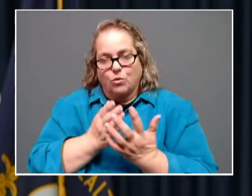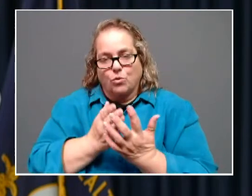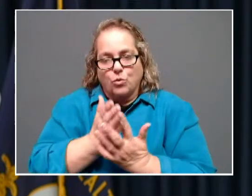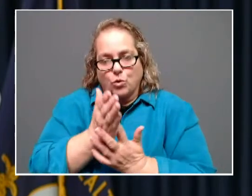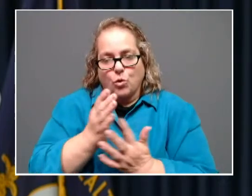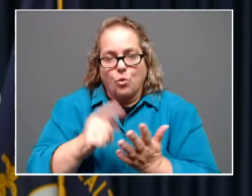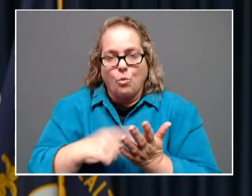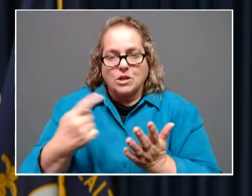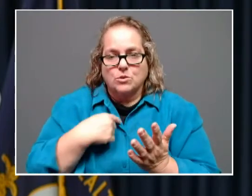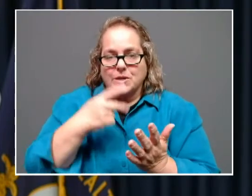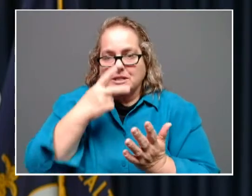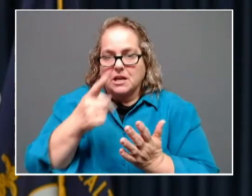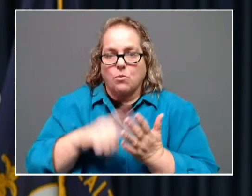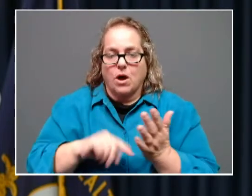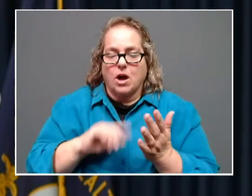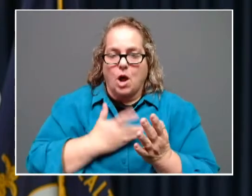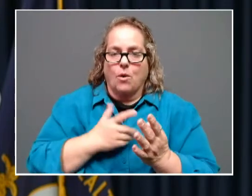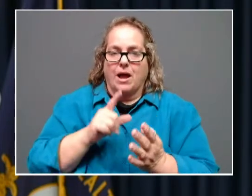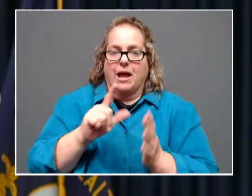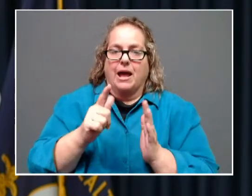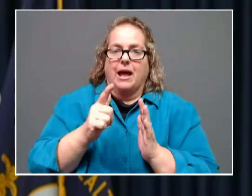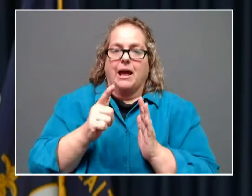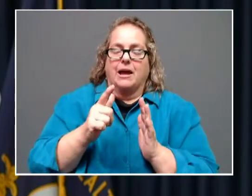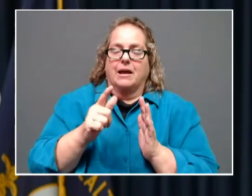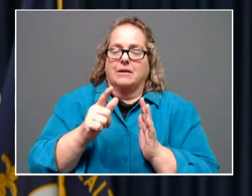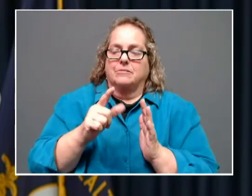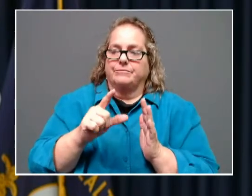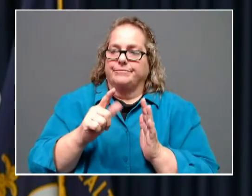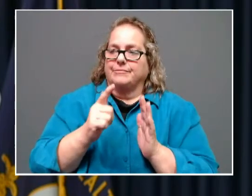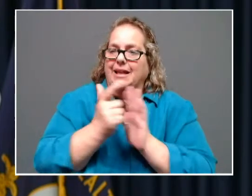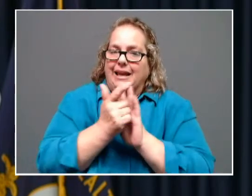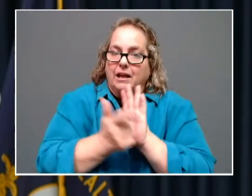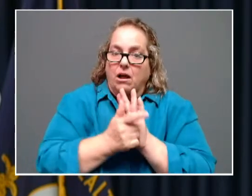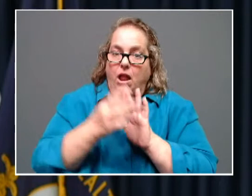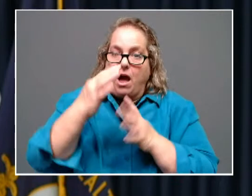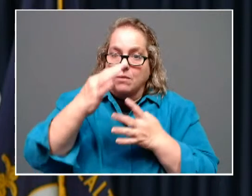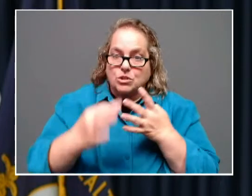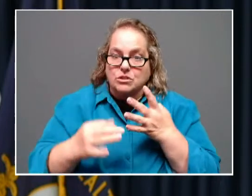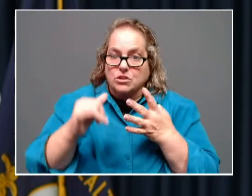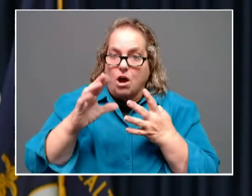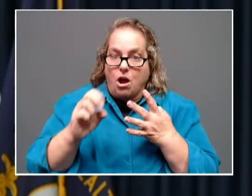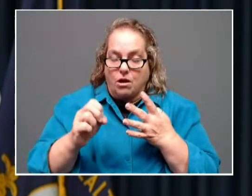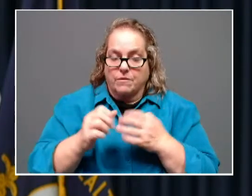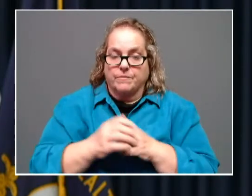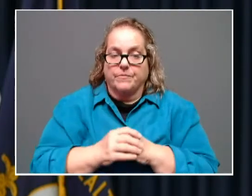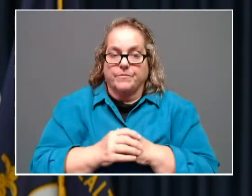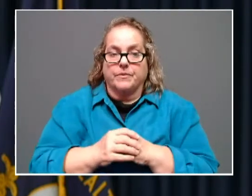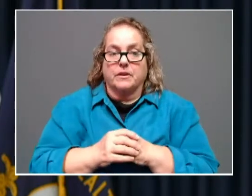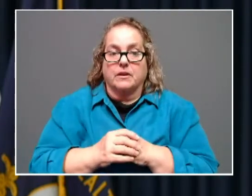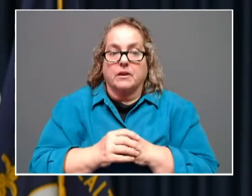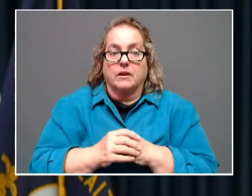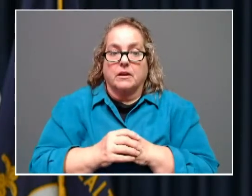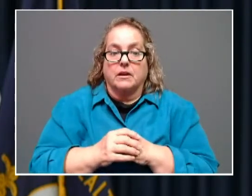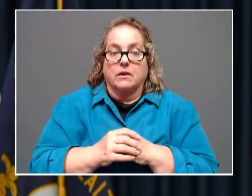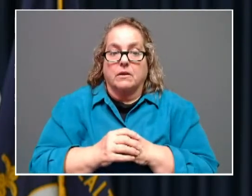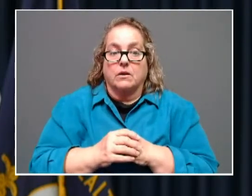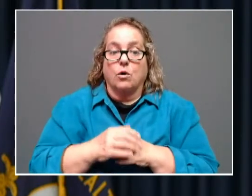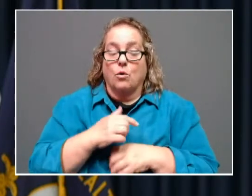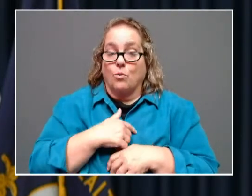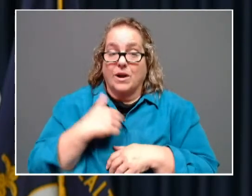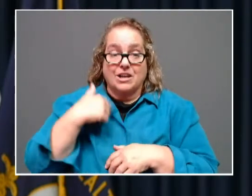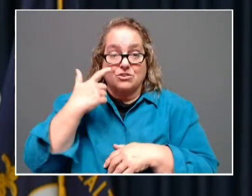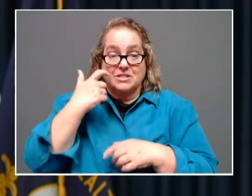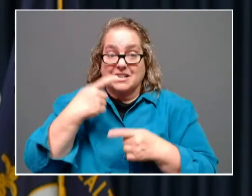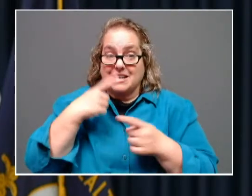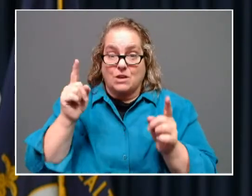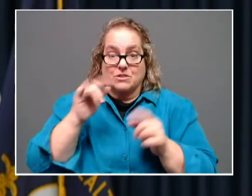our legal options are, what could be the most effective steps that we take. We just announced these steps